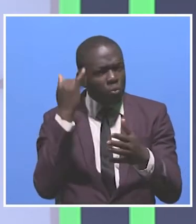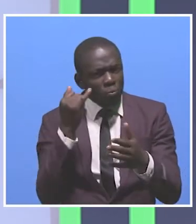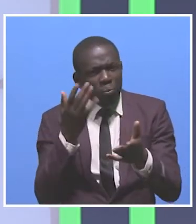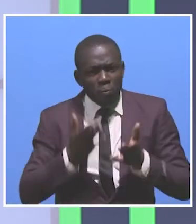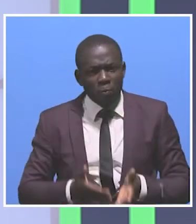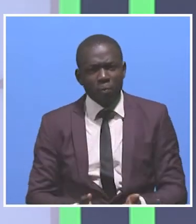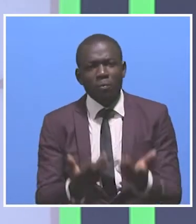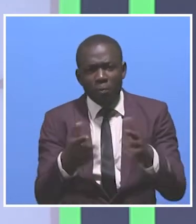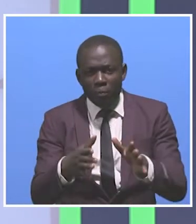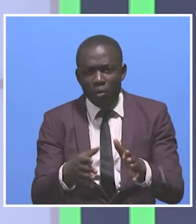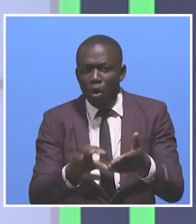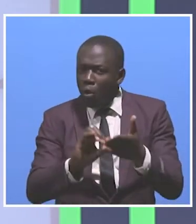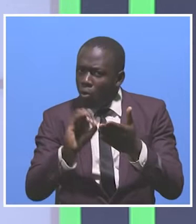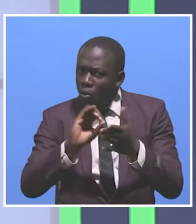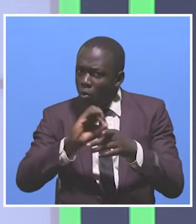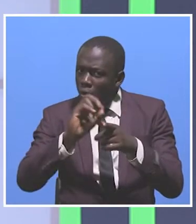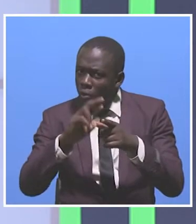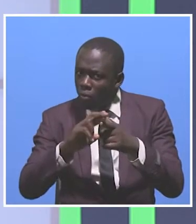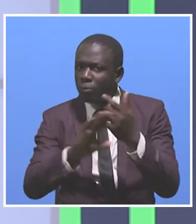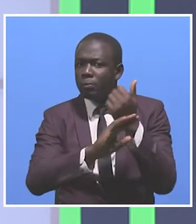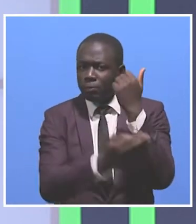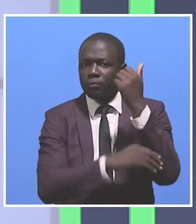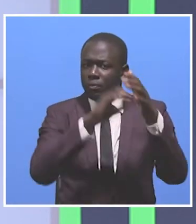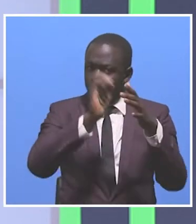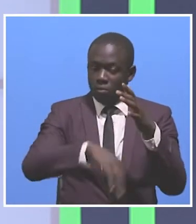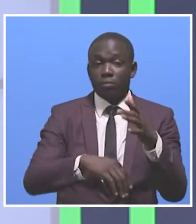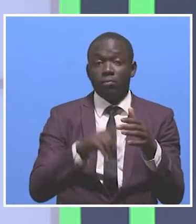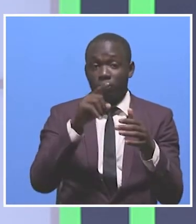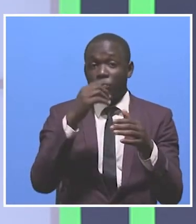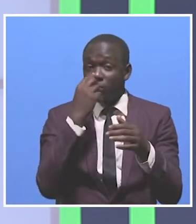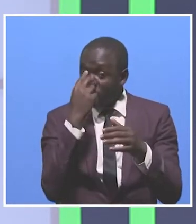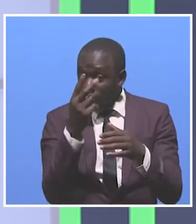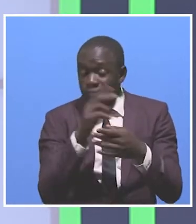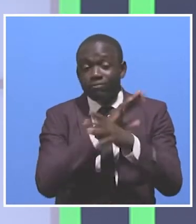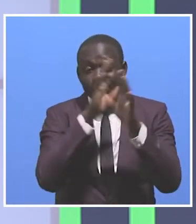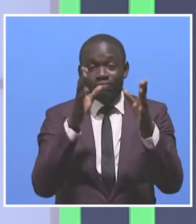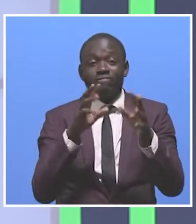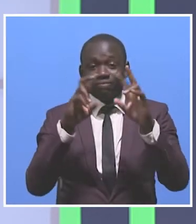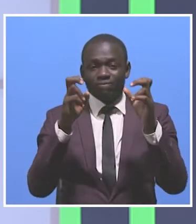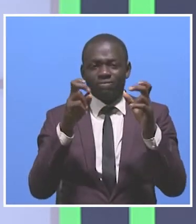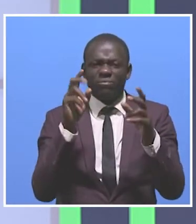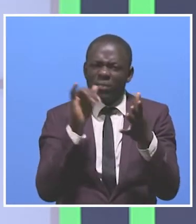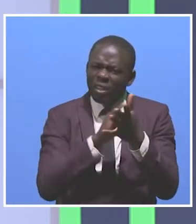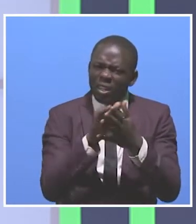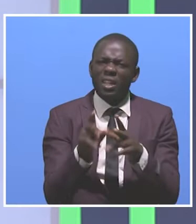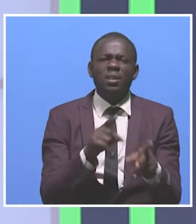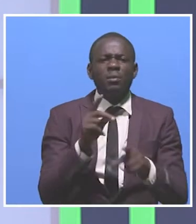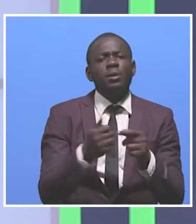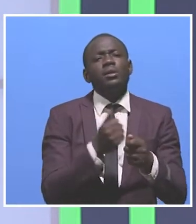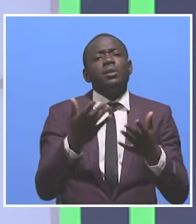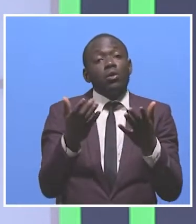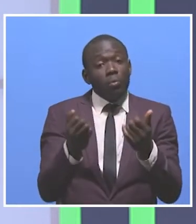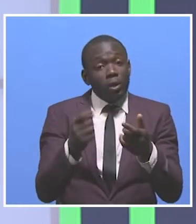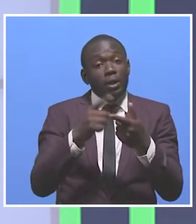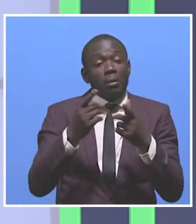abortions. You see now, with the clear definition, it becomes clear. These are people, others want but